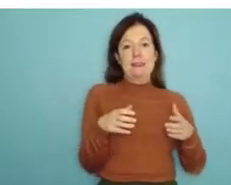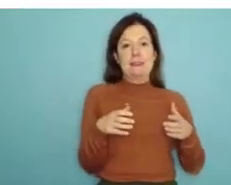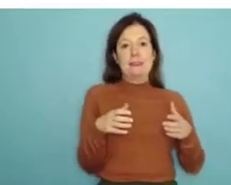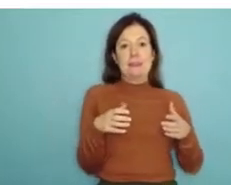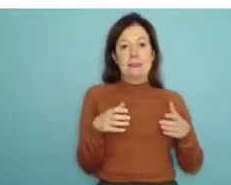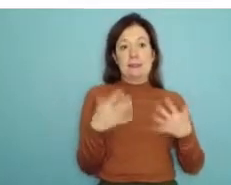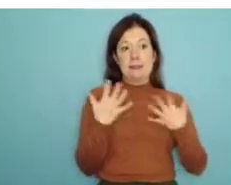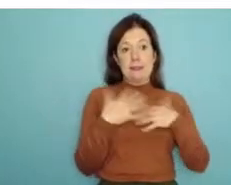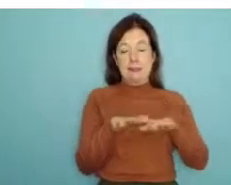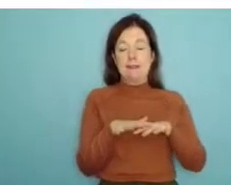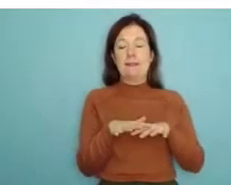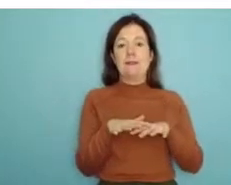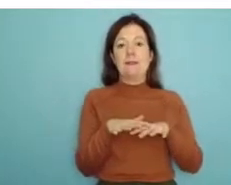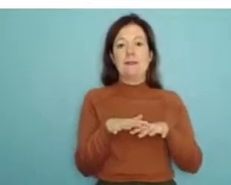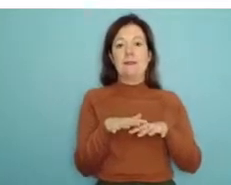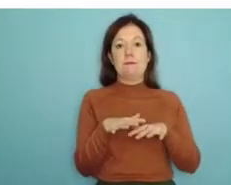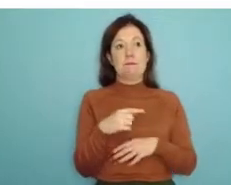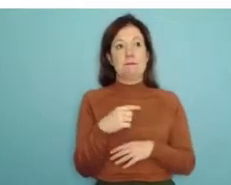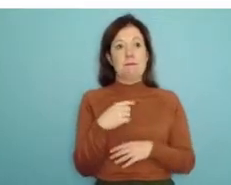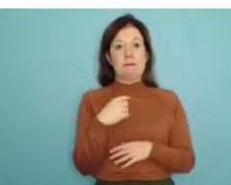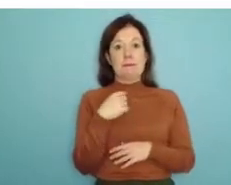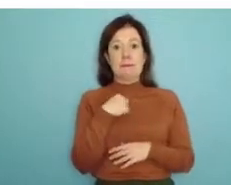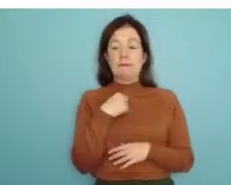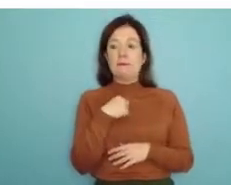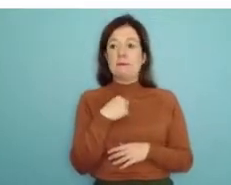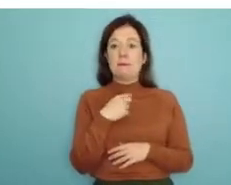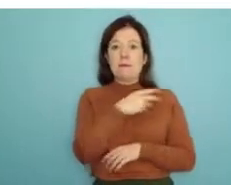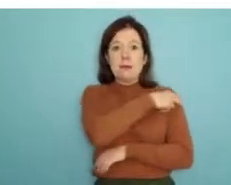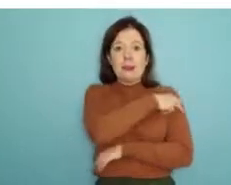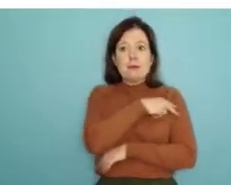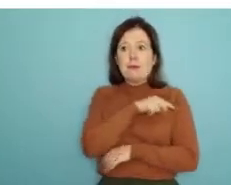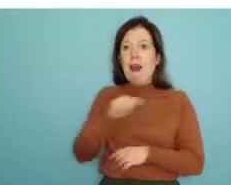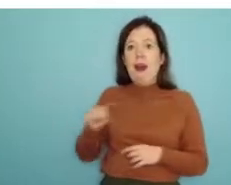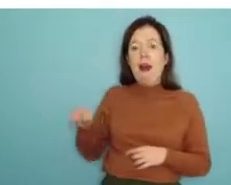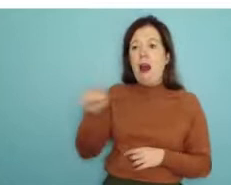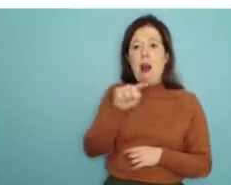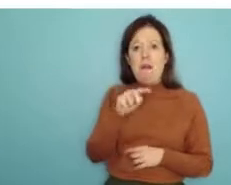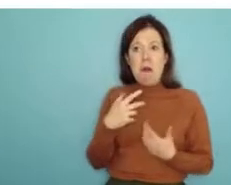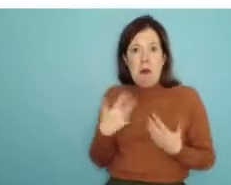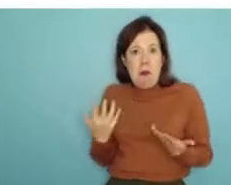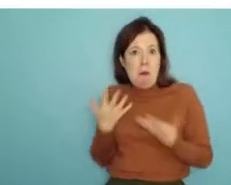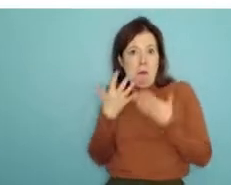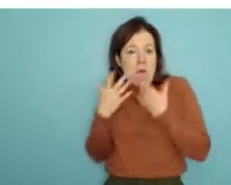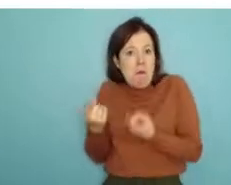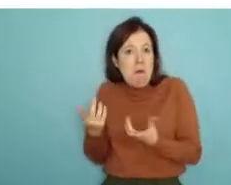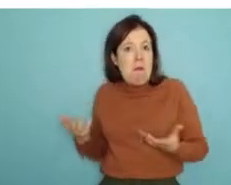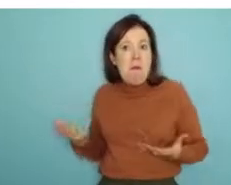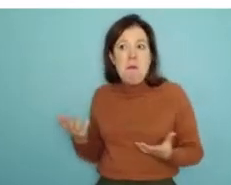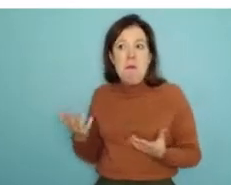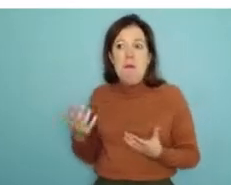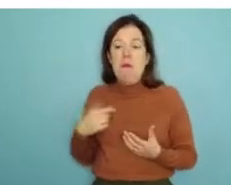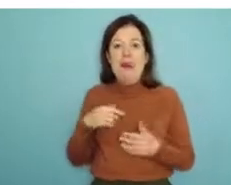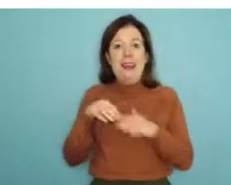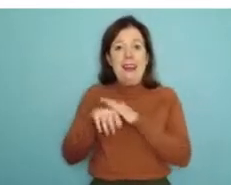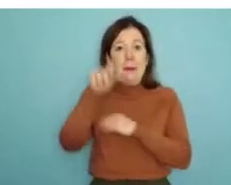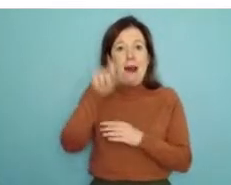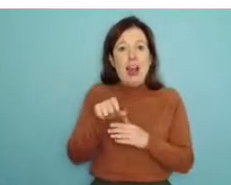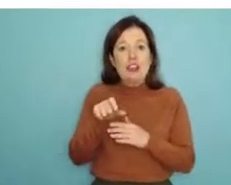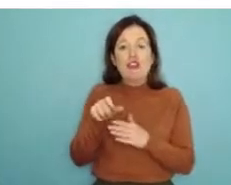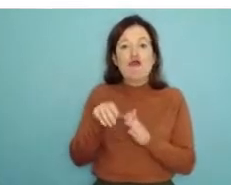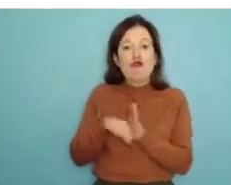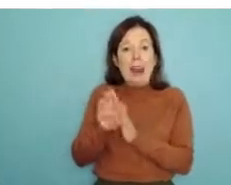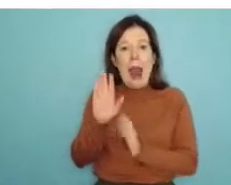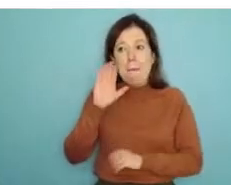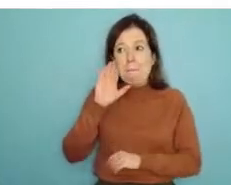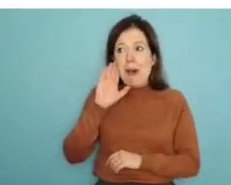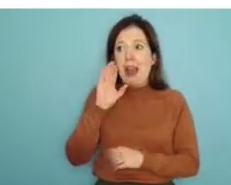integration, I came in contact with staff I'd never come across before. We took on inpatient rehab beds, we